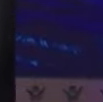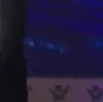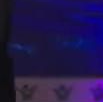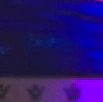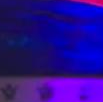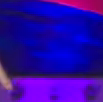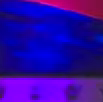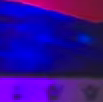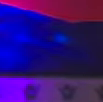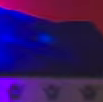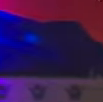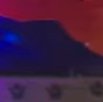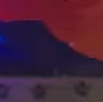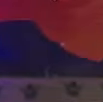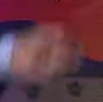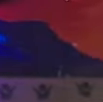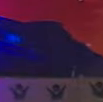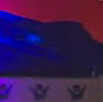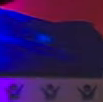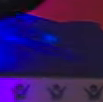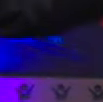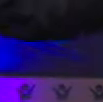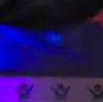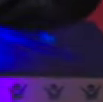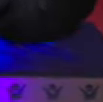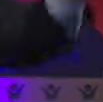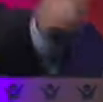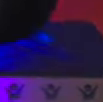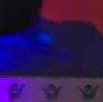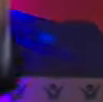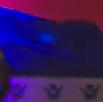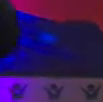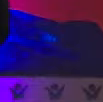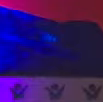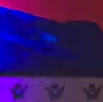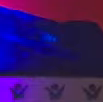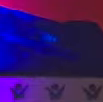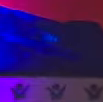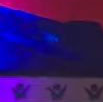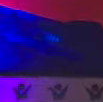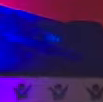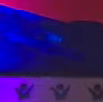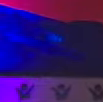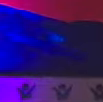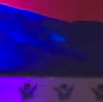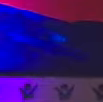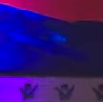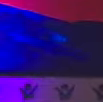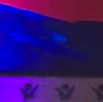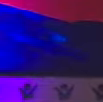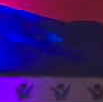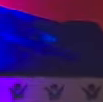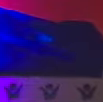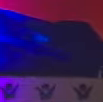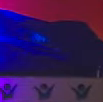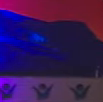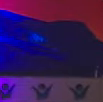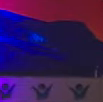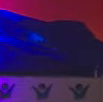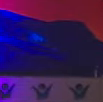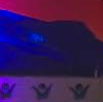there will never be peace on earth until Jesus Christ, the Prince of Peace, returns to the world. So